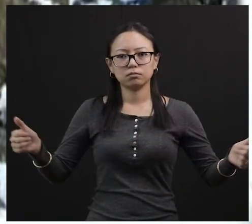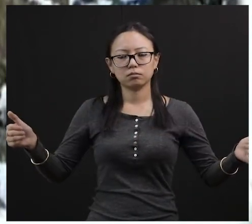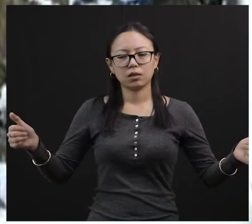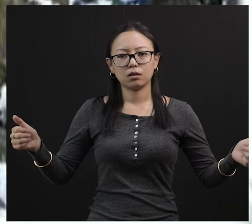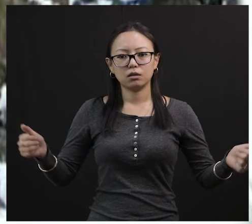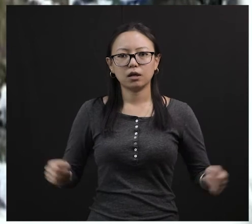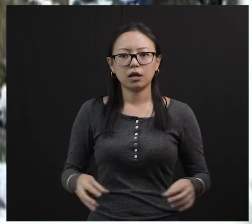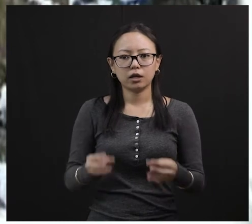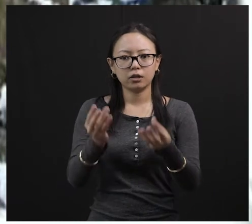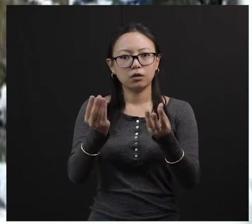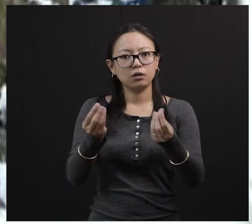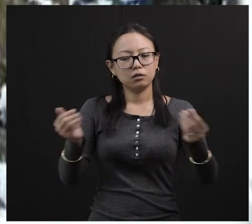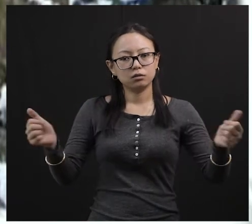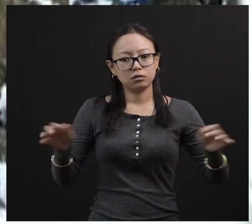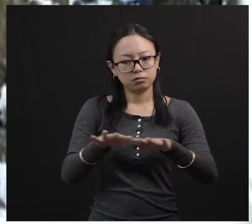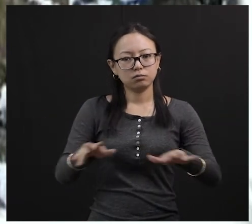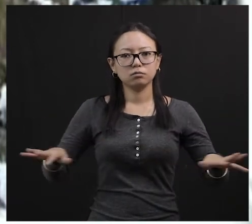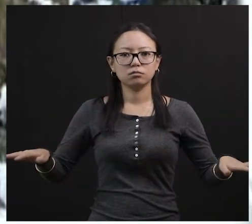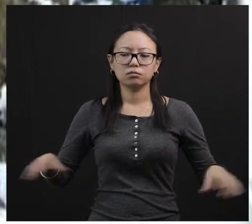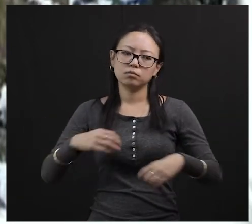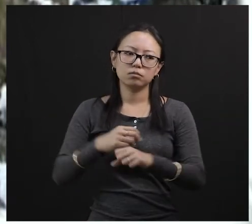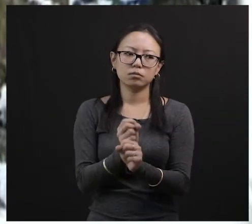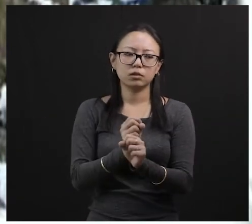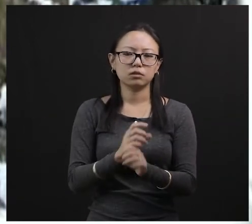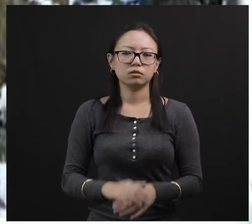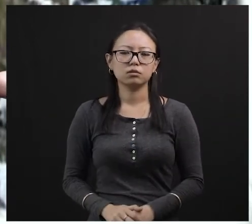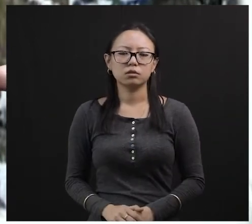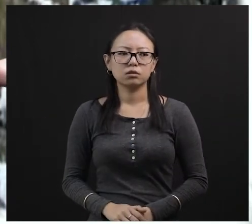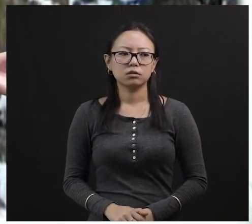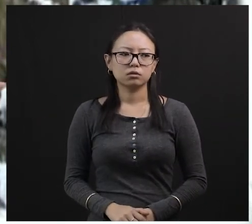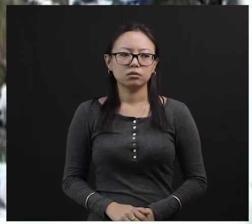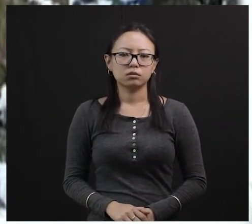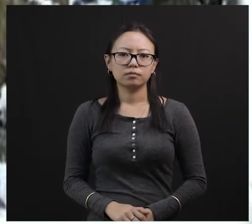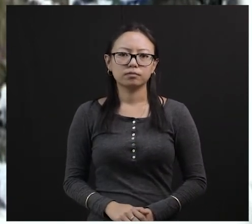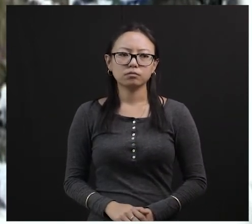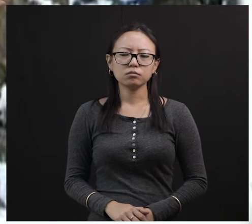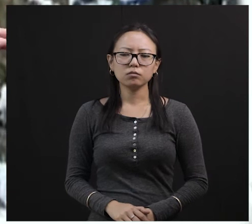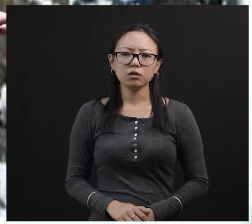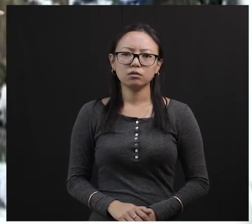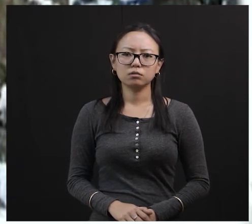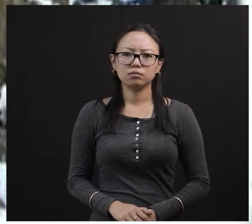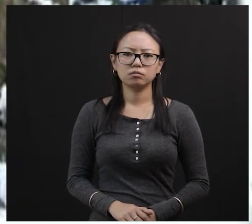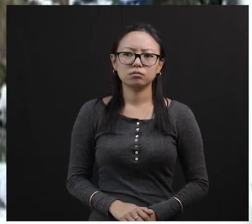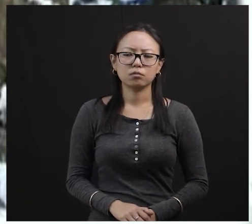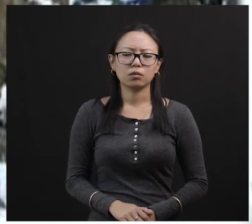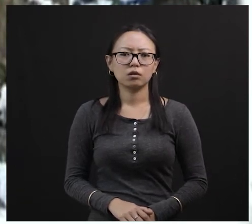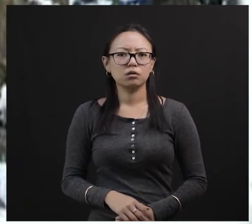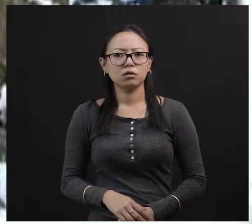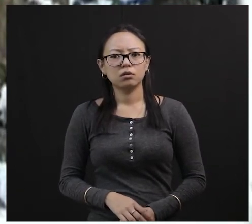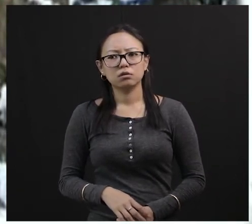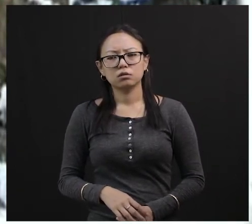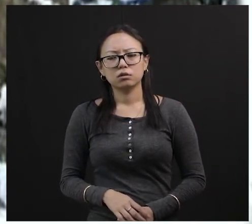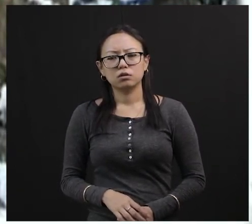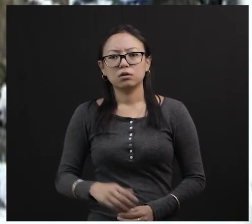how can water break down rocks? That must be your question. How can water, crack these big